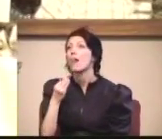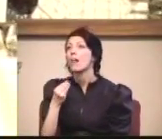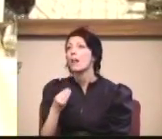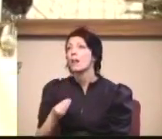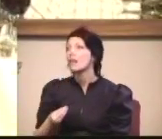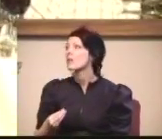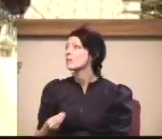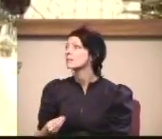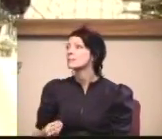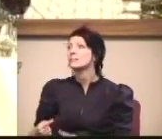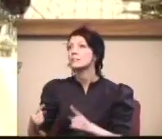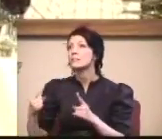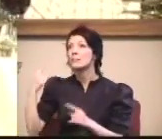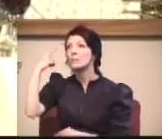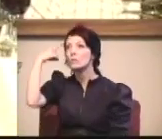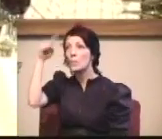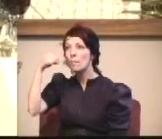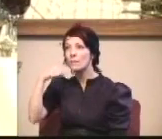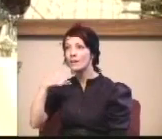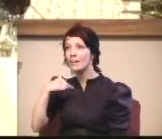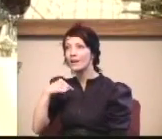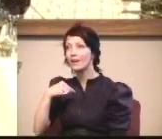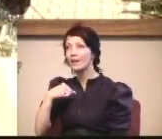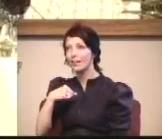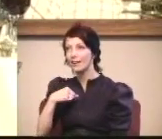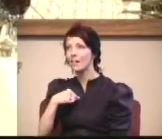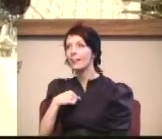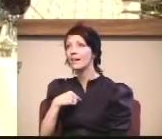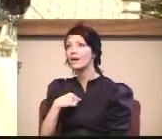beautiful to me.